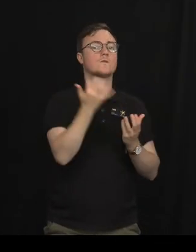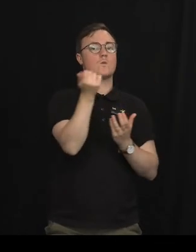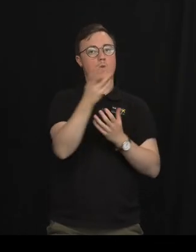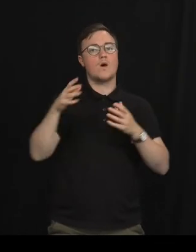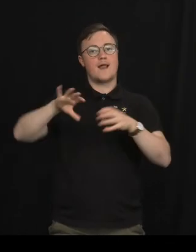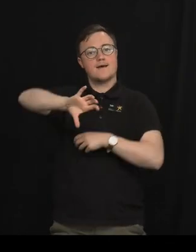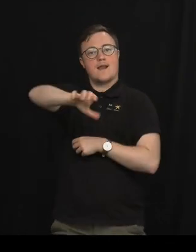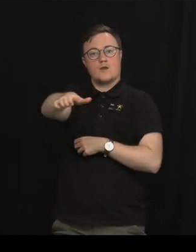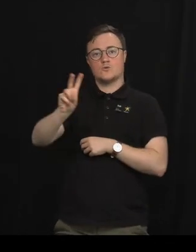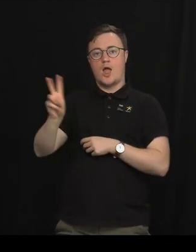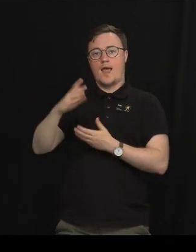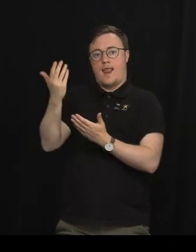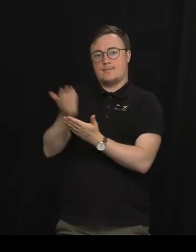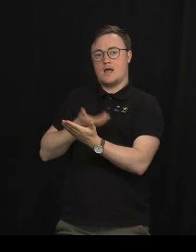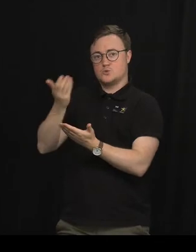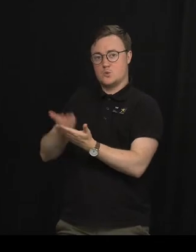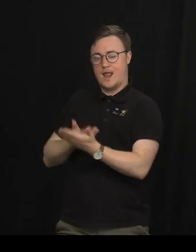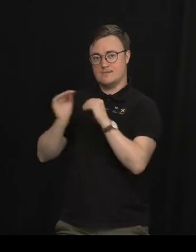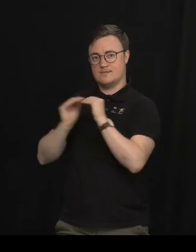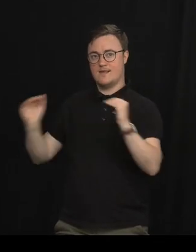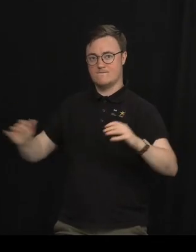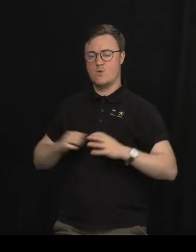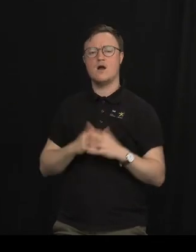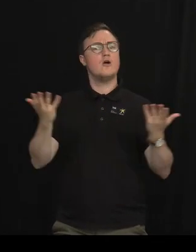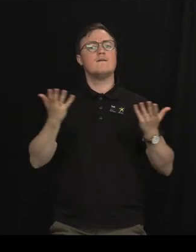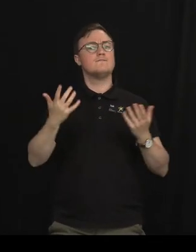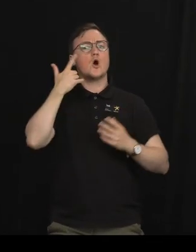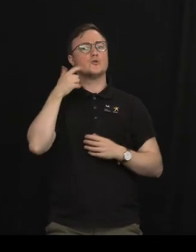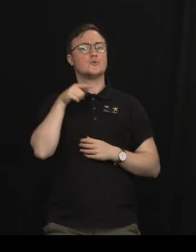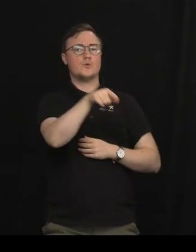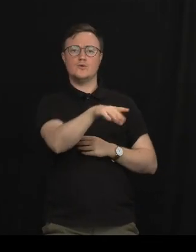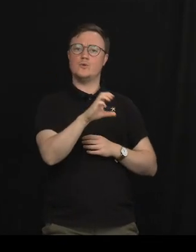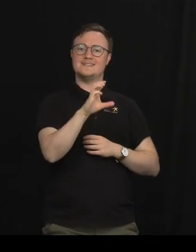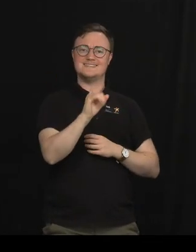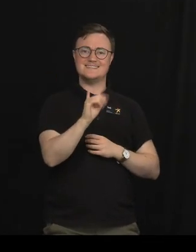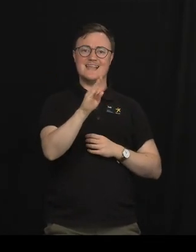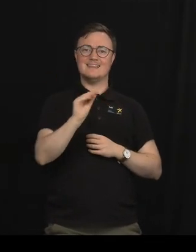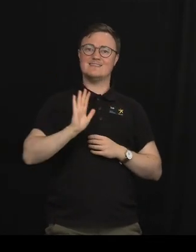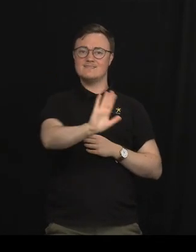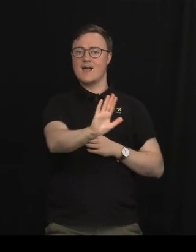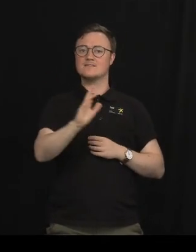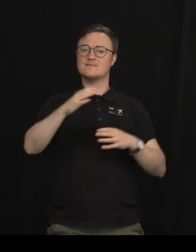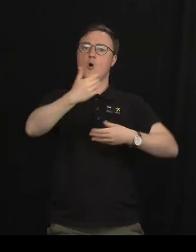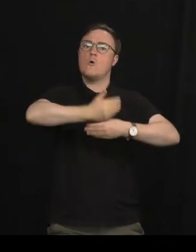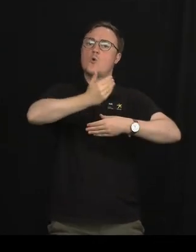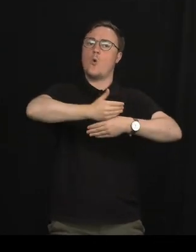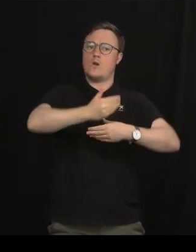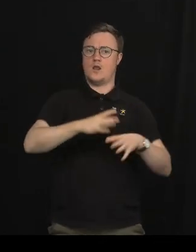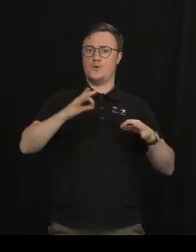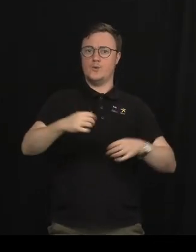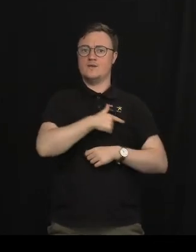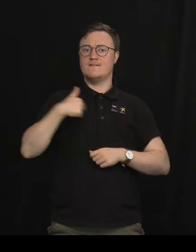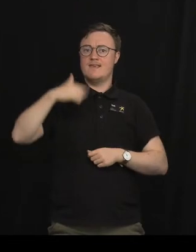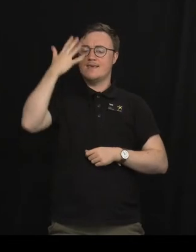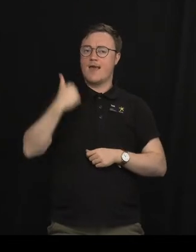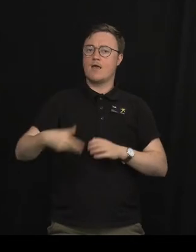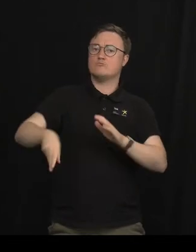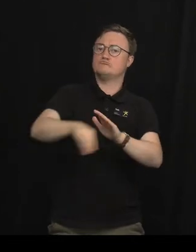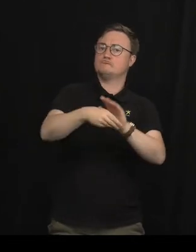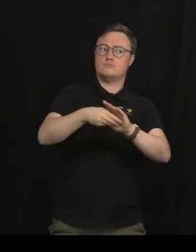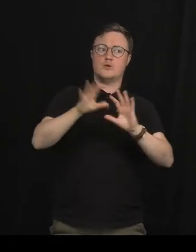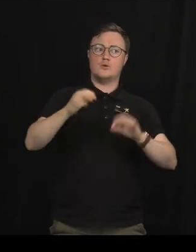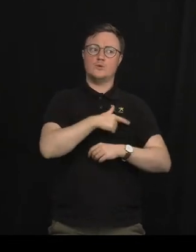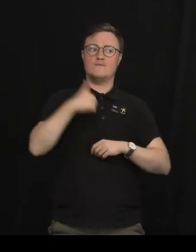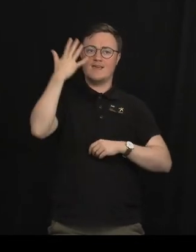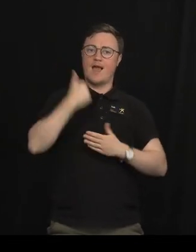regional initiatives. What do you see as the role of SIDA and other development partners in preventing